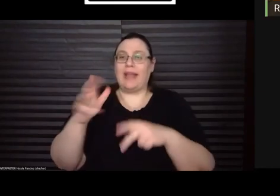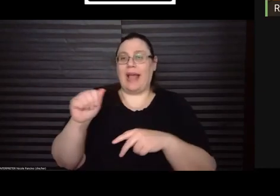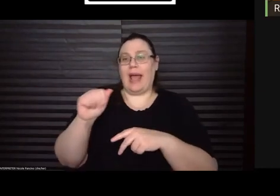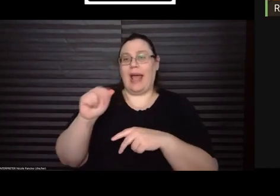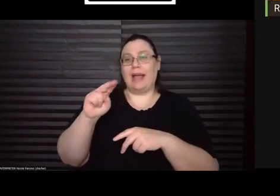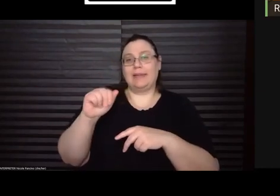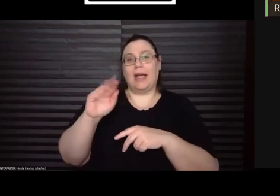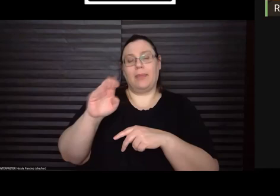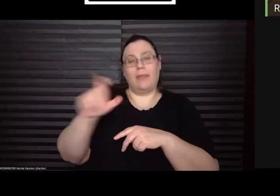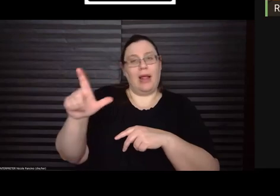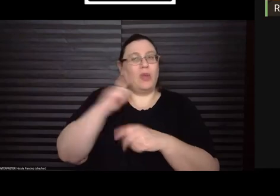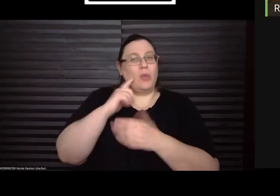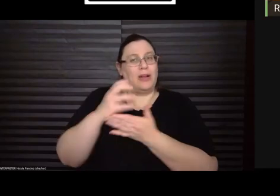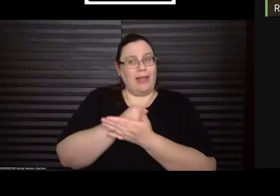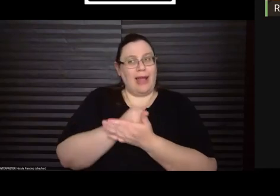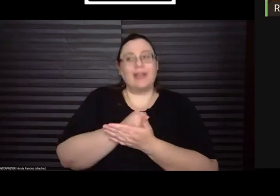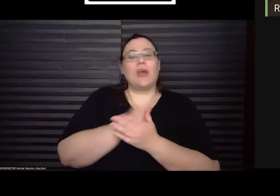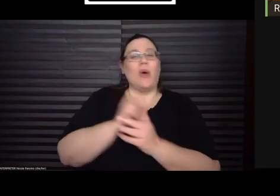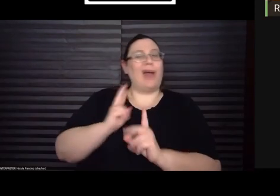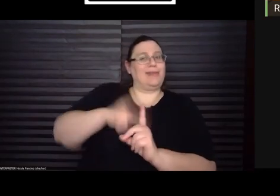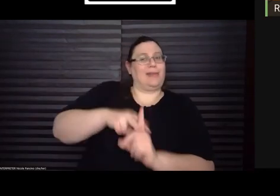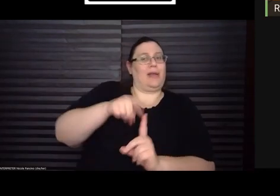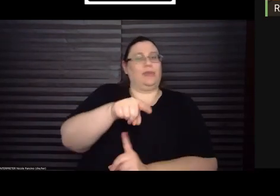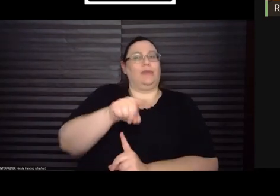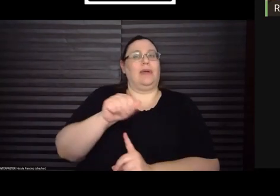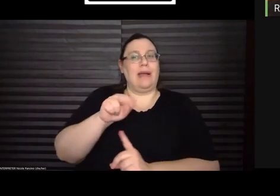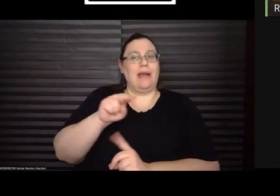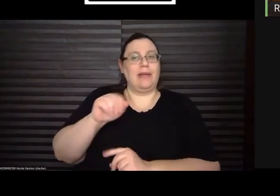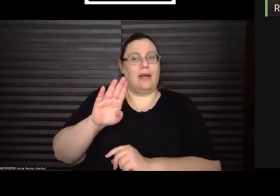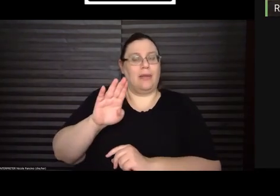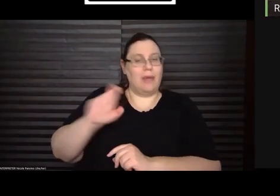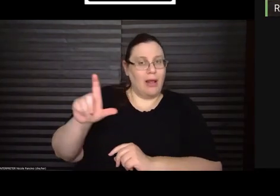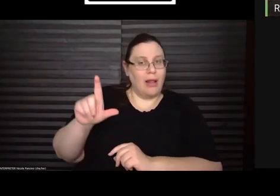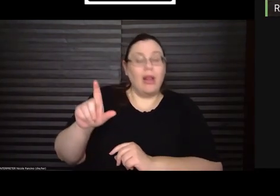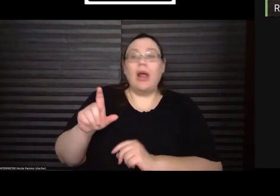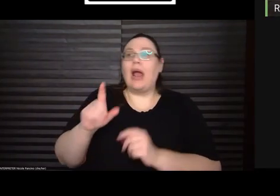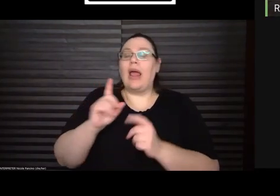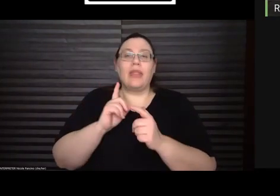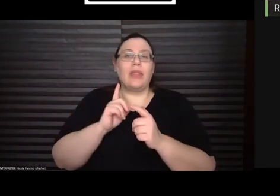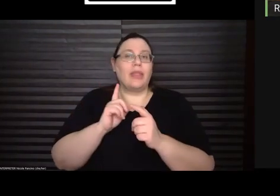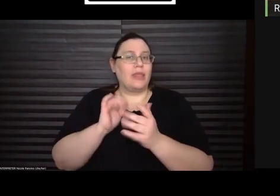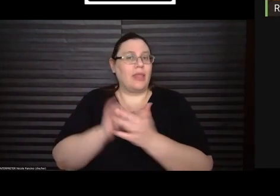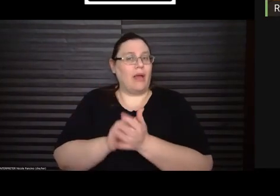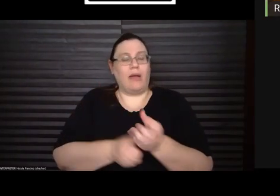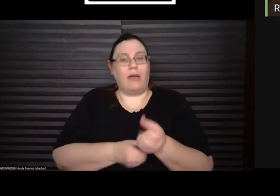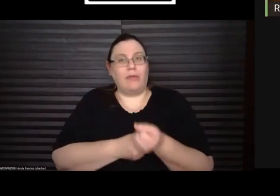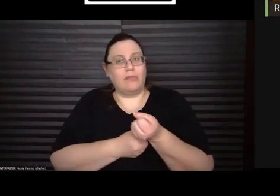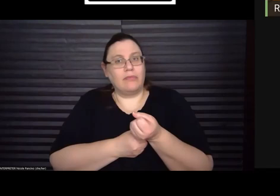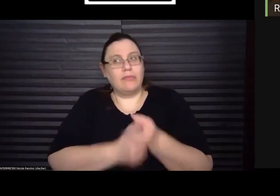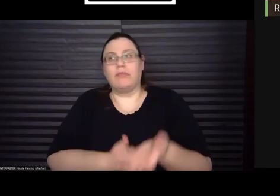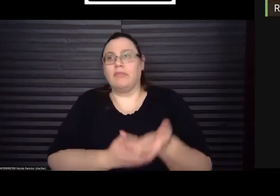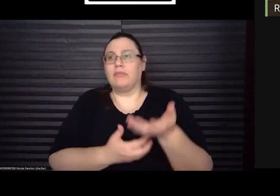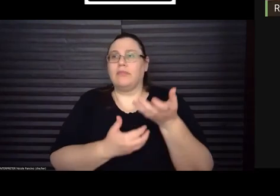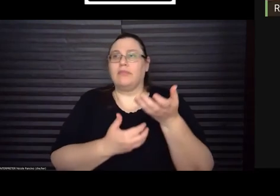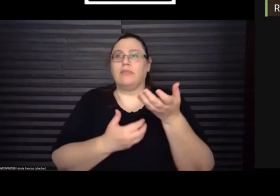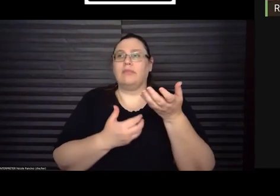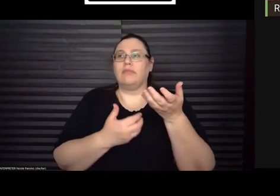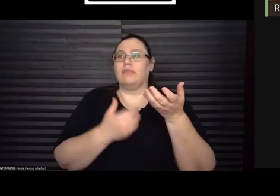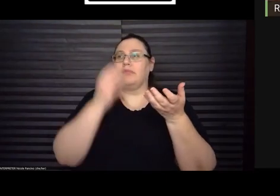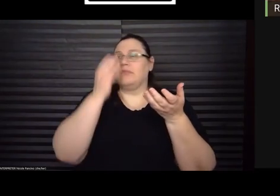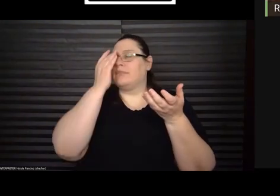that Annabelle would collect, right? So I gave it to Annabelle. Mm-hmm. And then that spawned this whole,